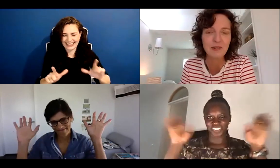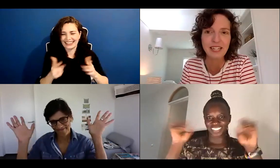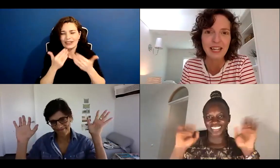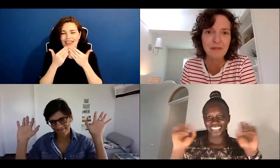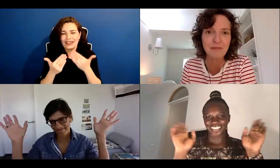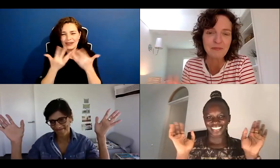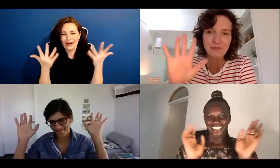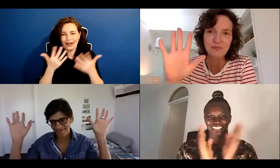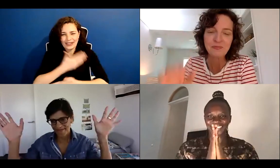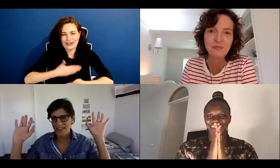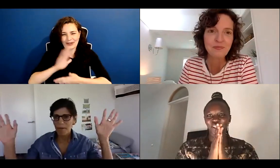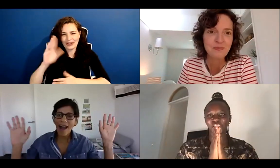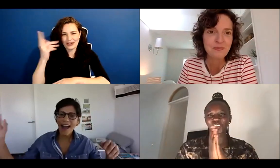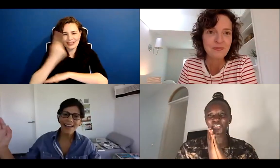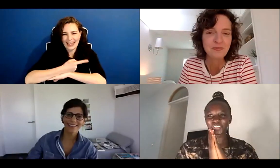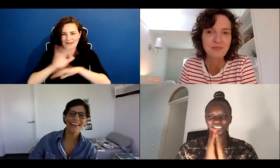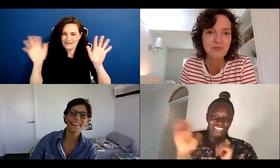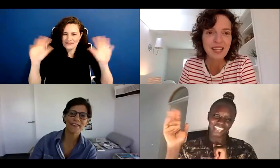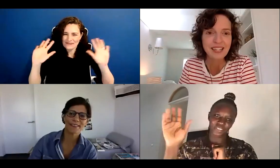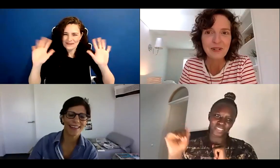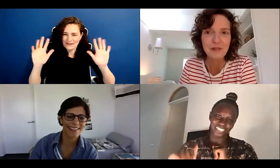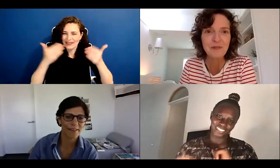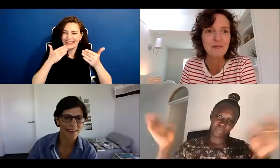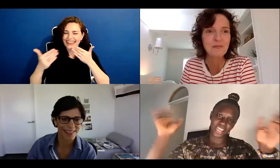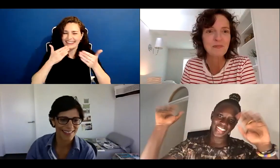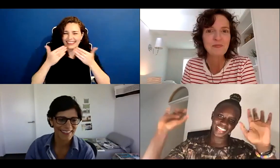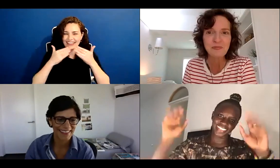you all. Have a lovely day. Thank you. Thank you. Thanks so much. Bye.